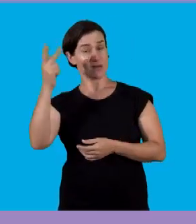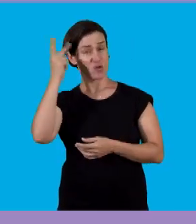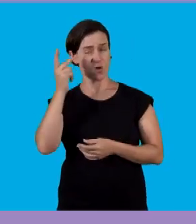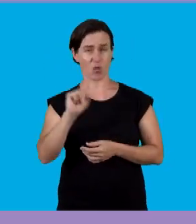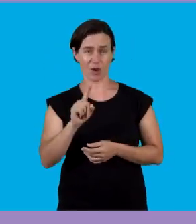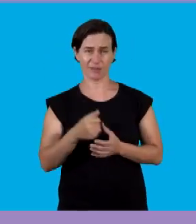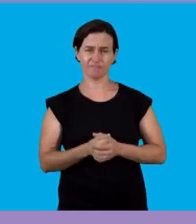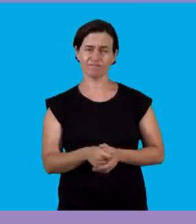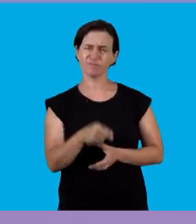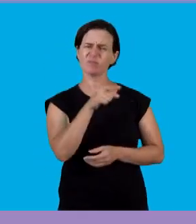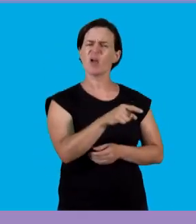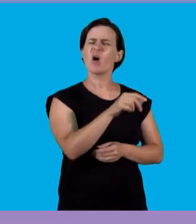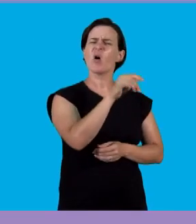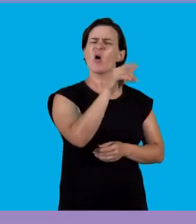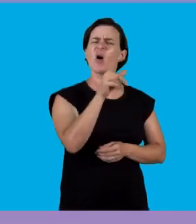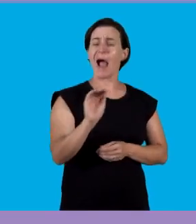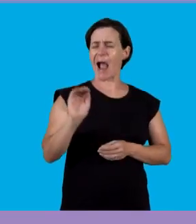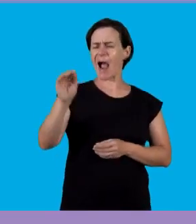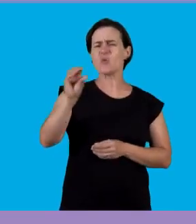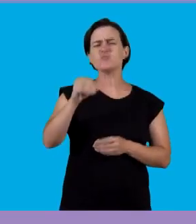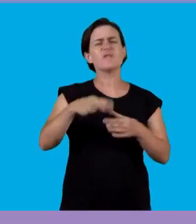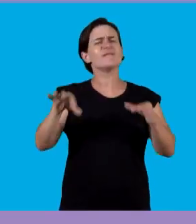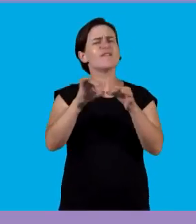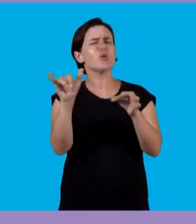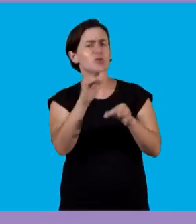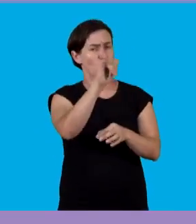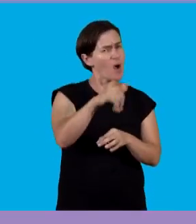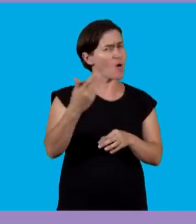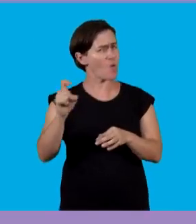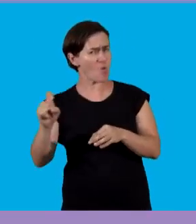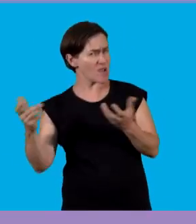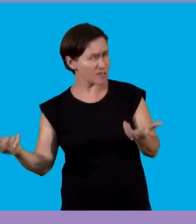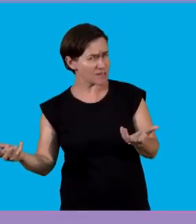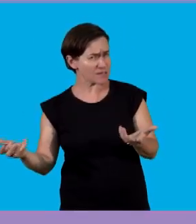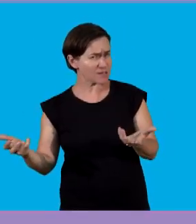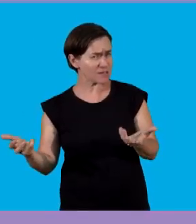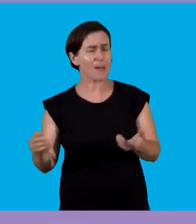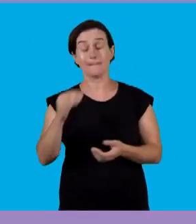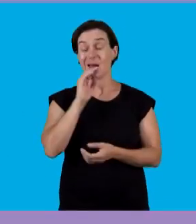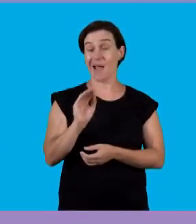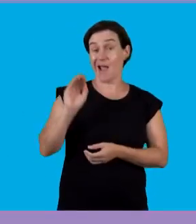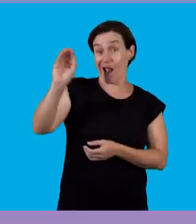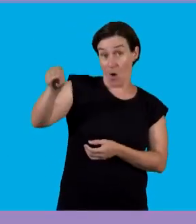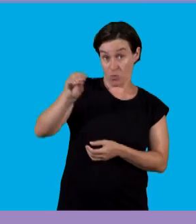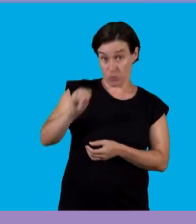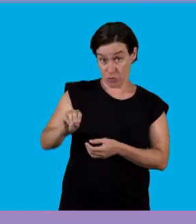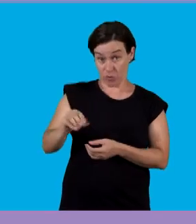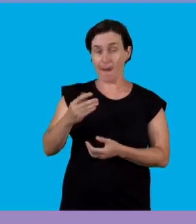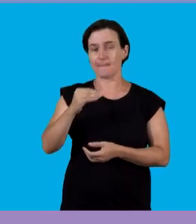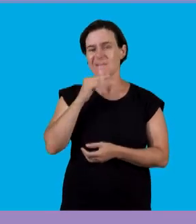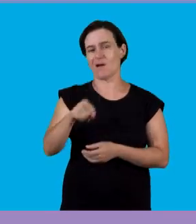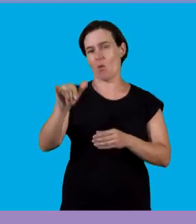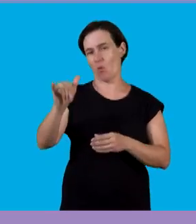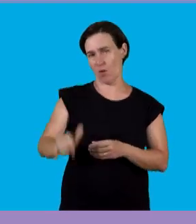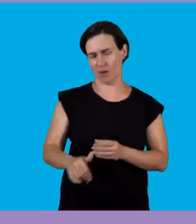already know which variable is representing the output value. Well, the output value is represented by the